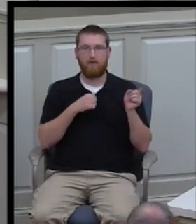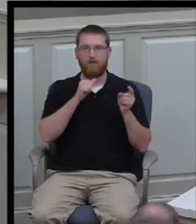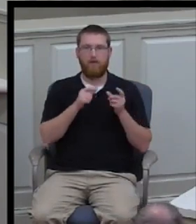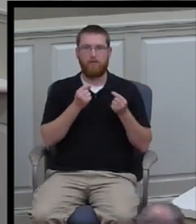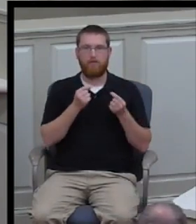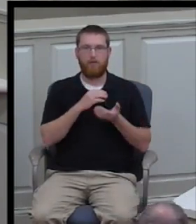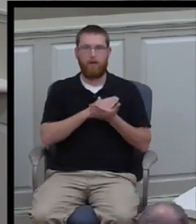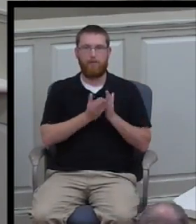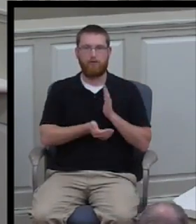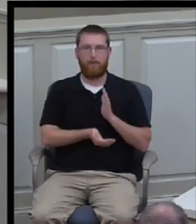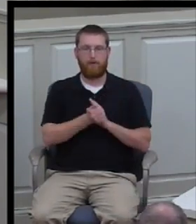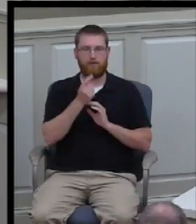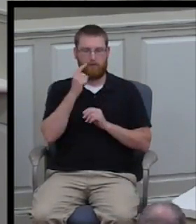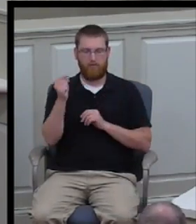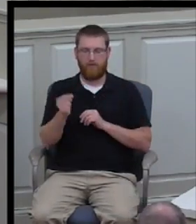amendment for this. That